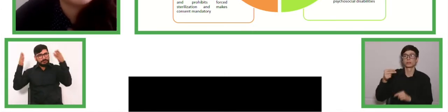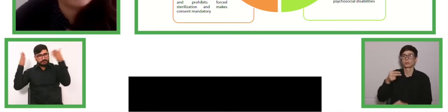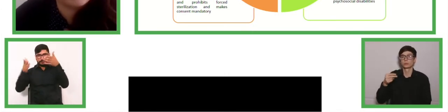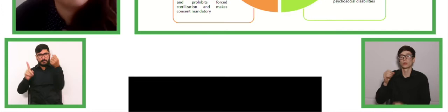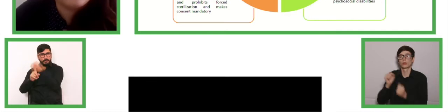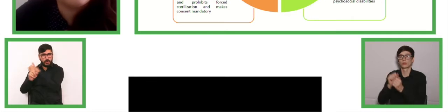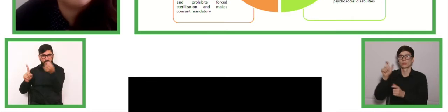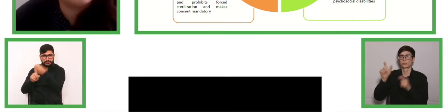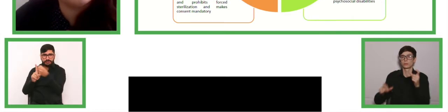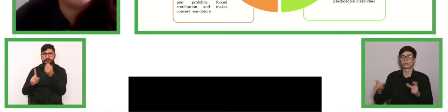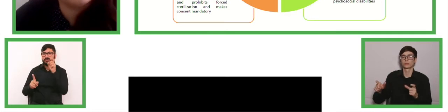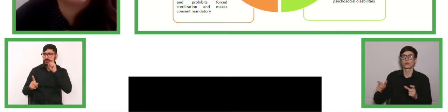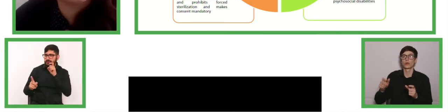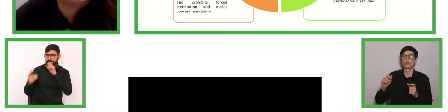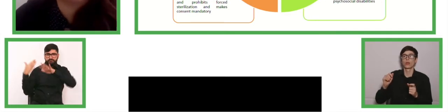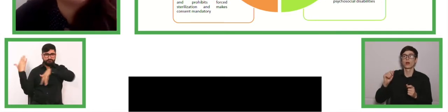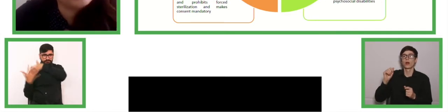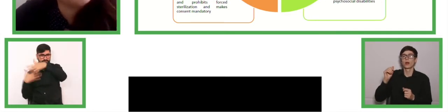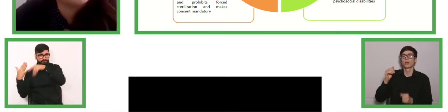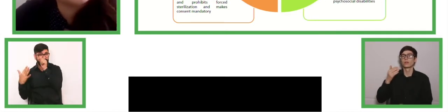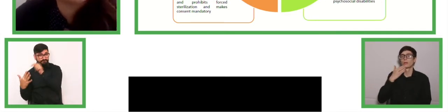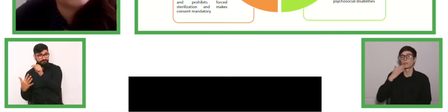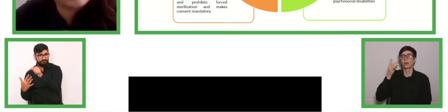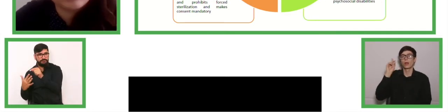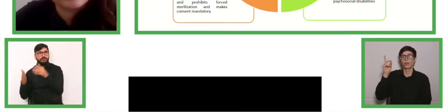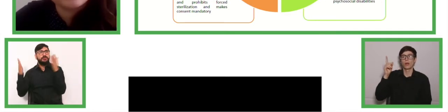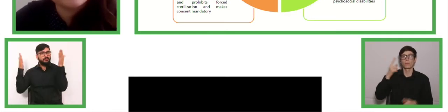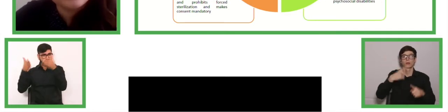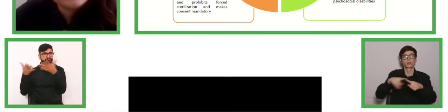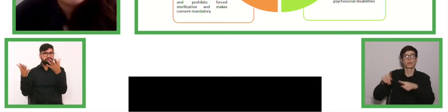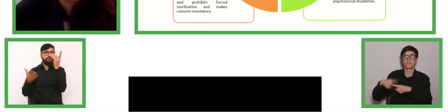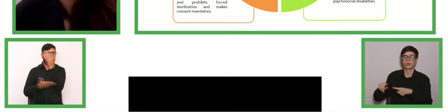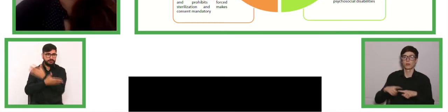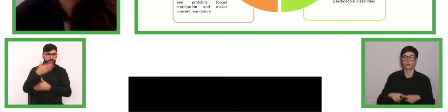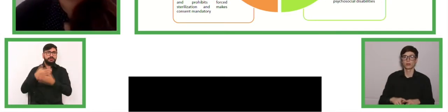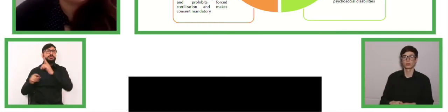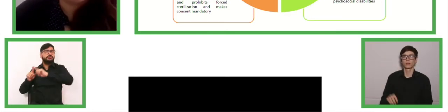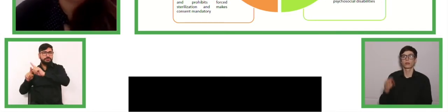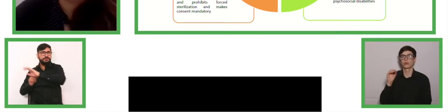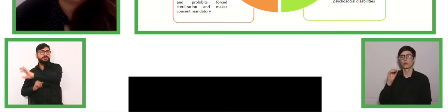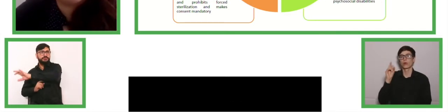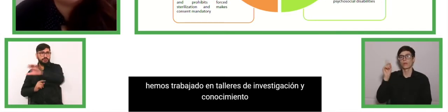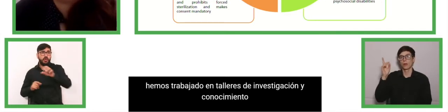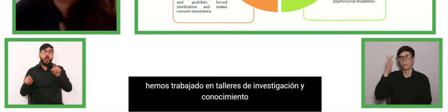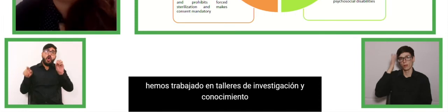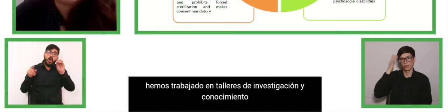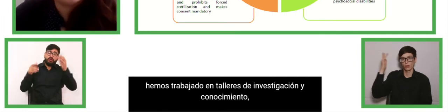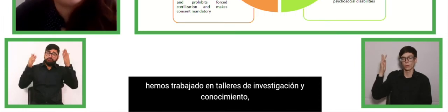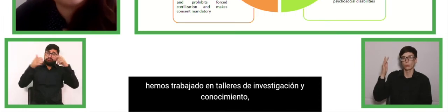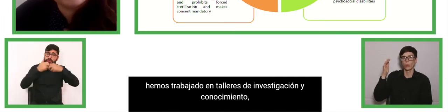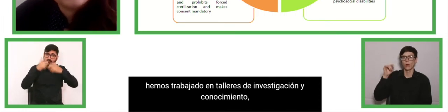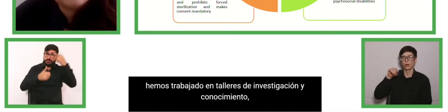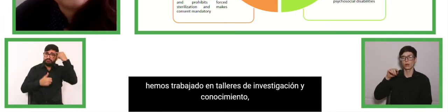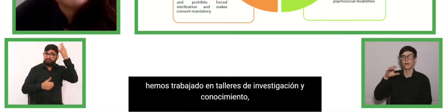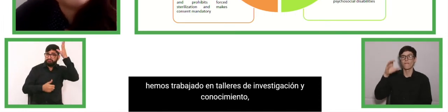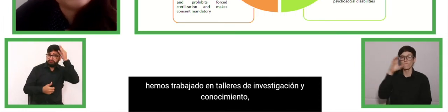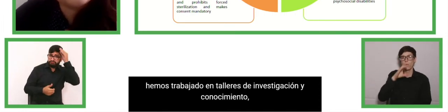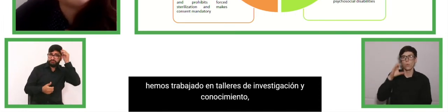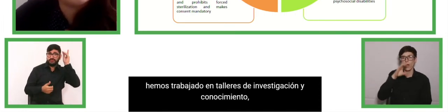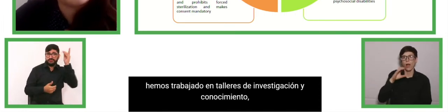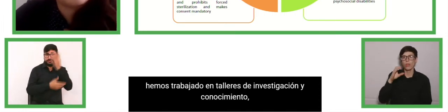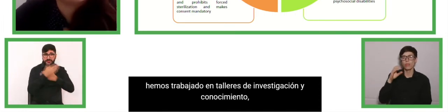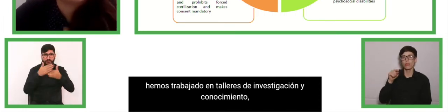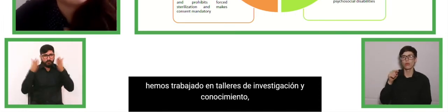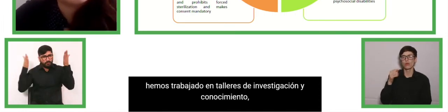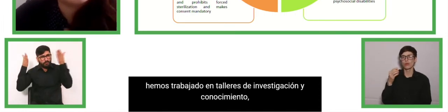disabilities in Colombia, taking into account their voices and experiences. And we are currently developing a research that takes